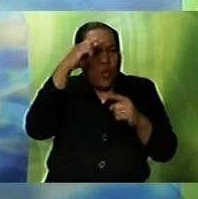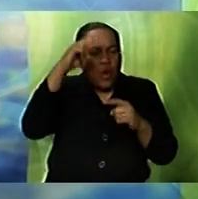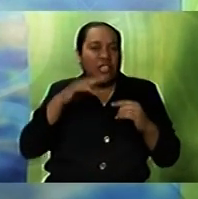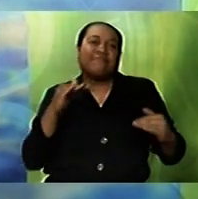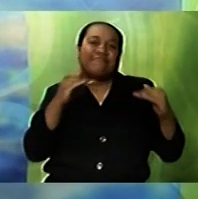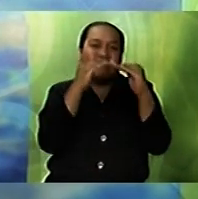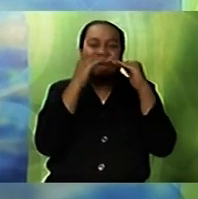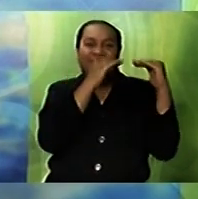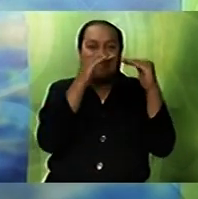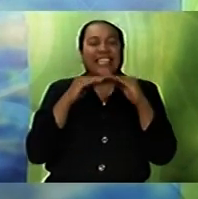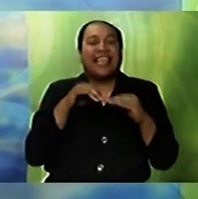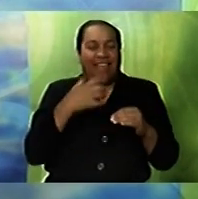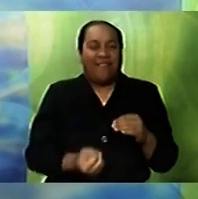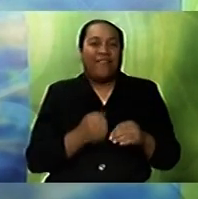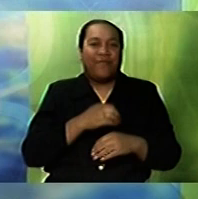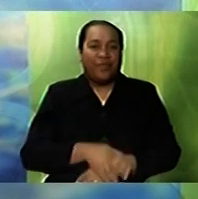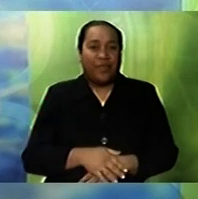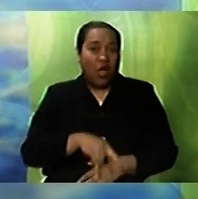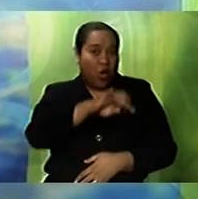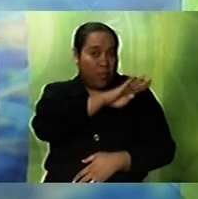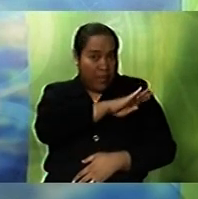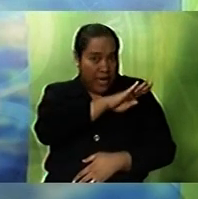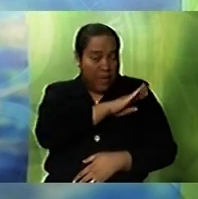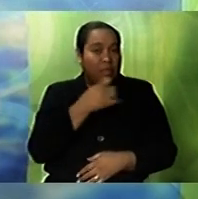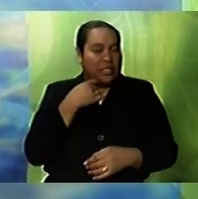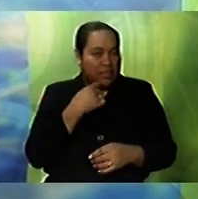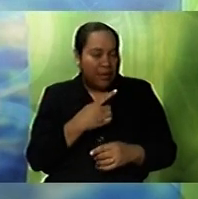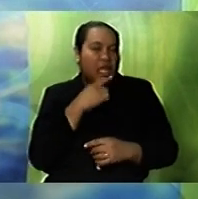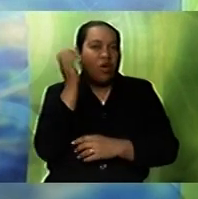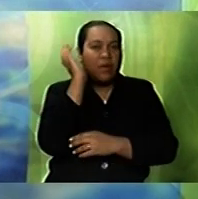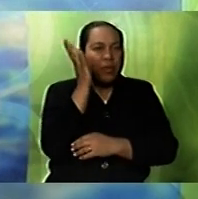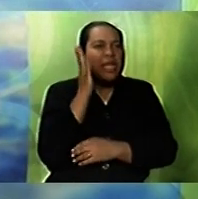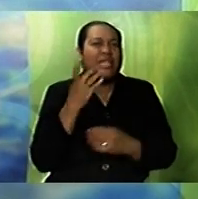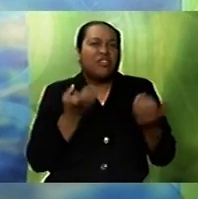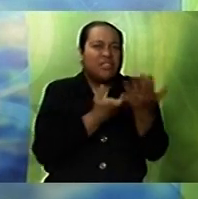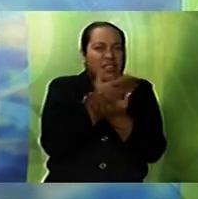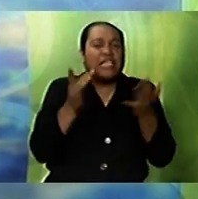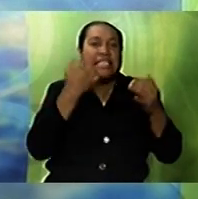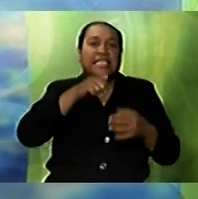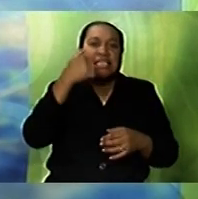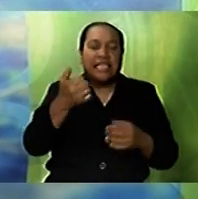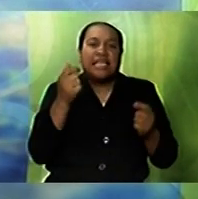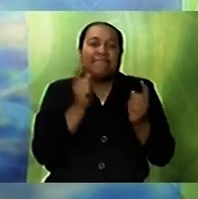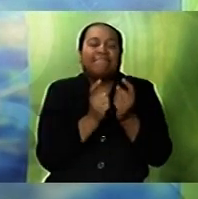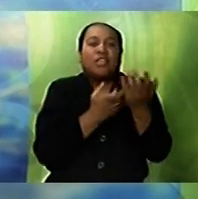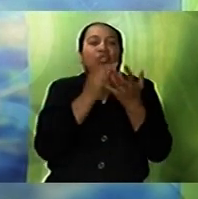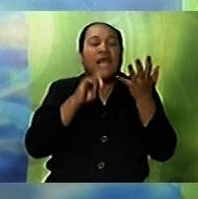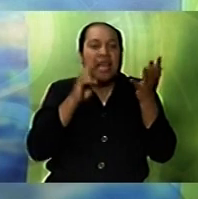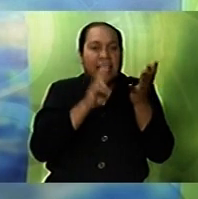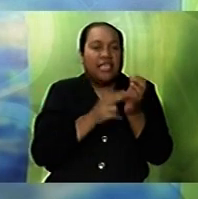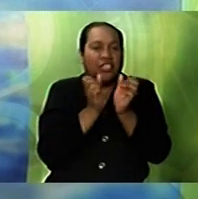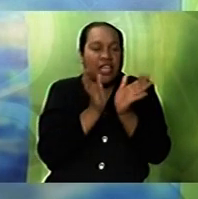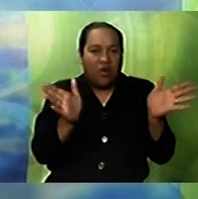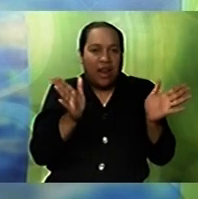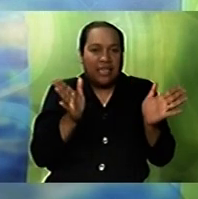Fiji is in place. Commodore Bainimarama made the comment while addressing the general debate of the 66th session of the United Nations General Assembly